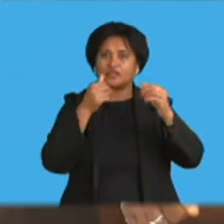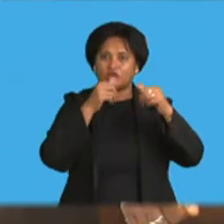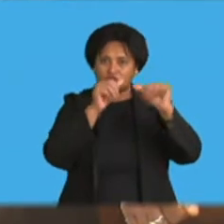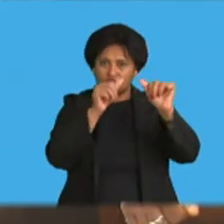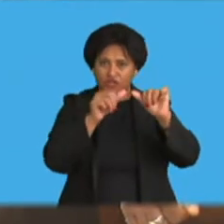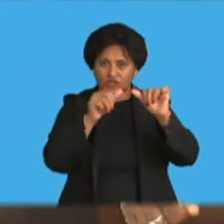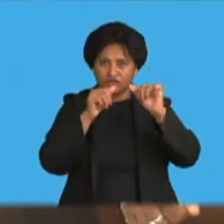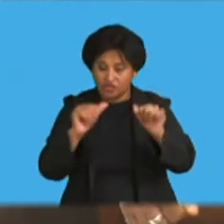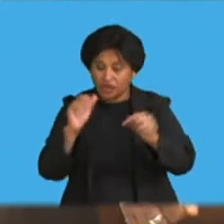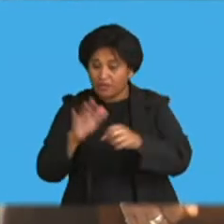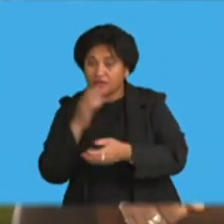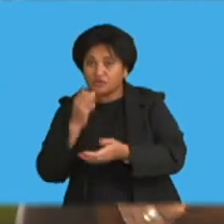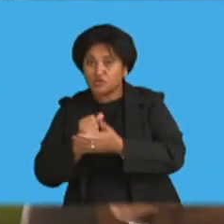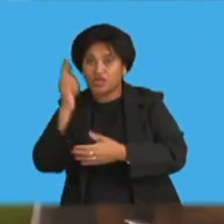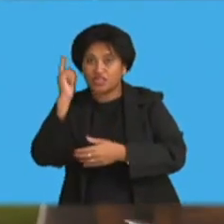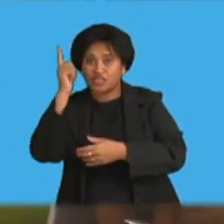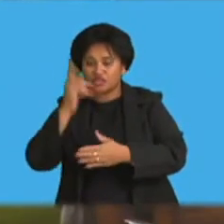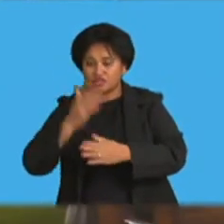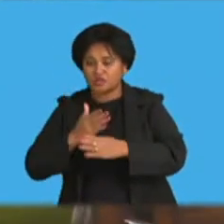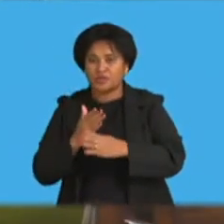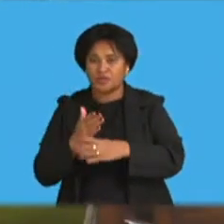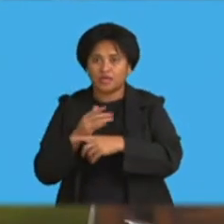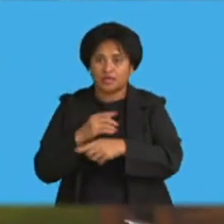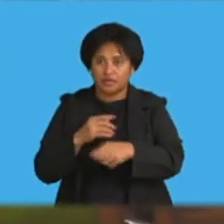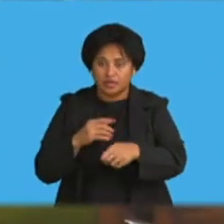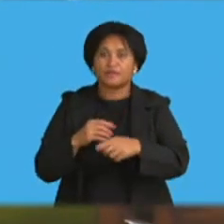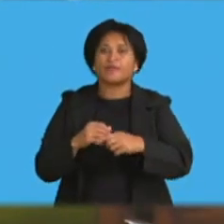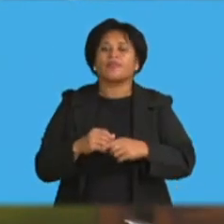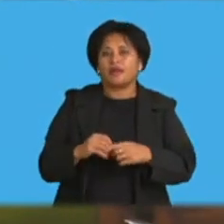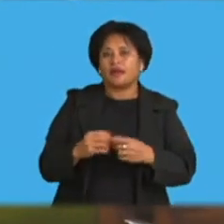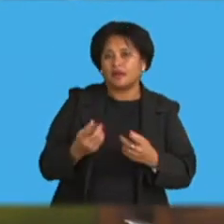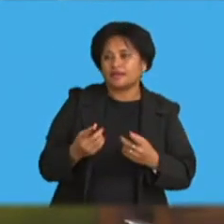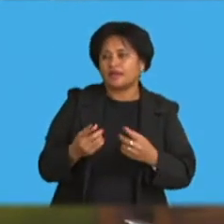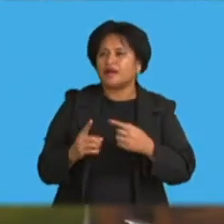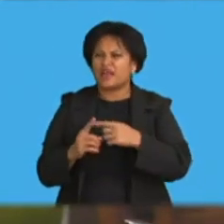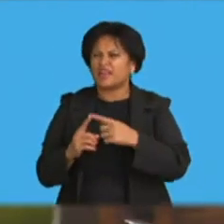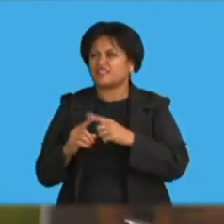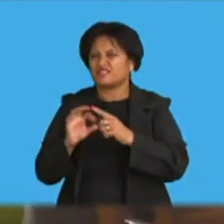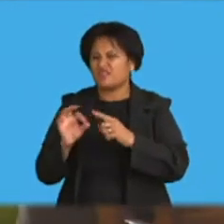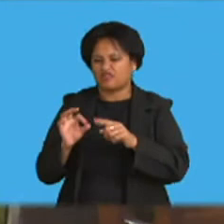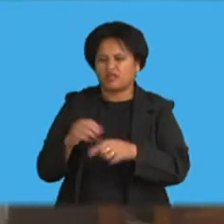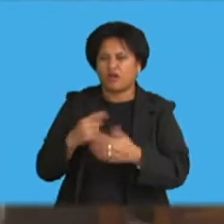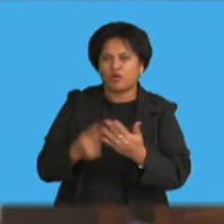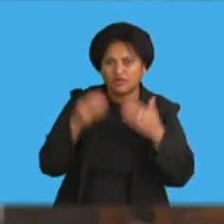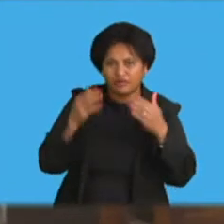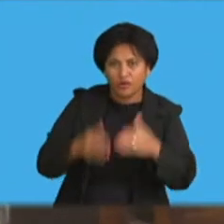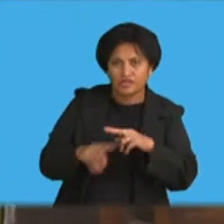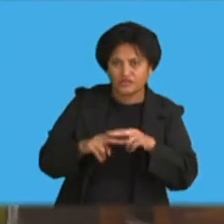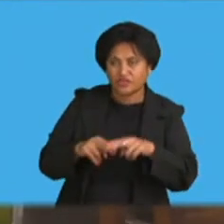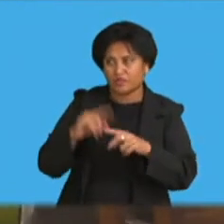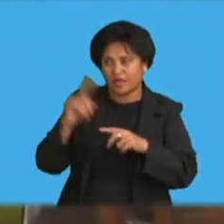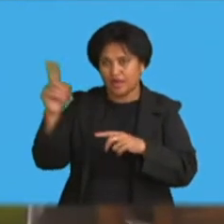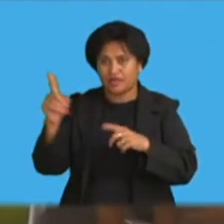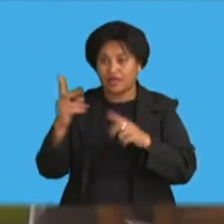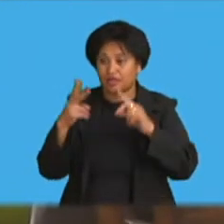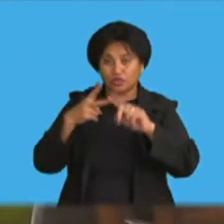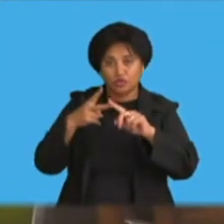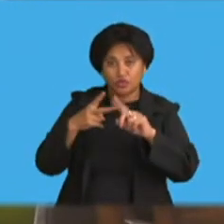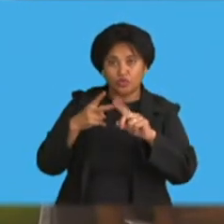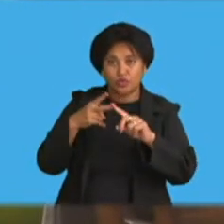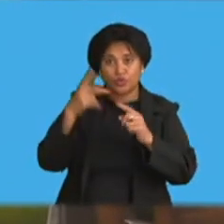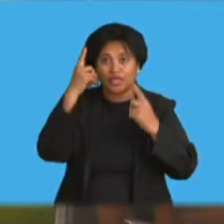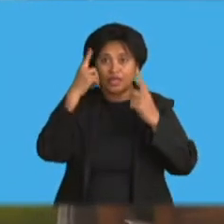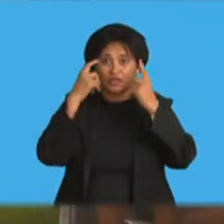teaching. Here I refer to comments from other countries, not necessarily made by Fiji. 2, innovation and how we harness